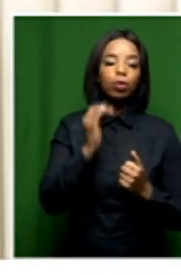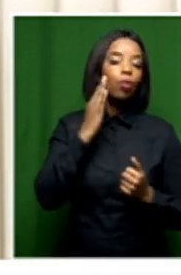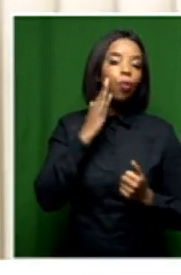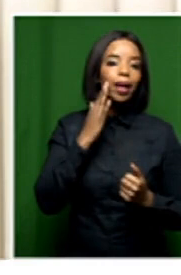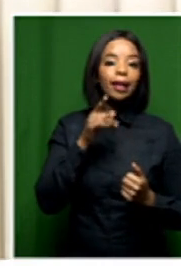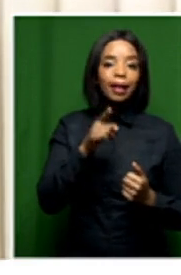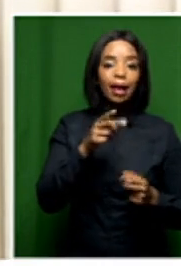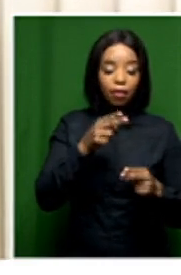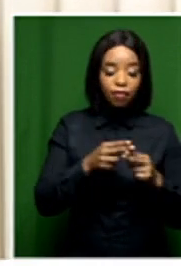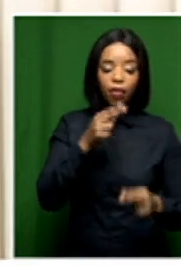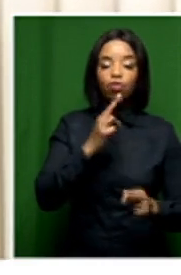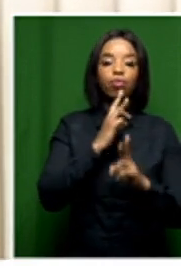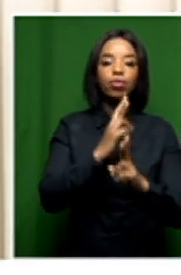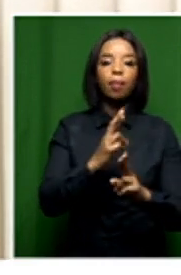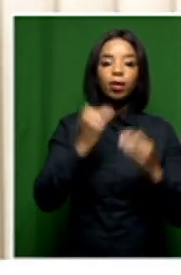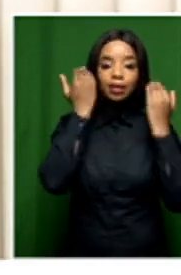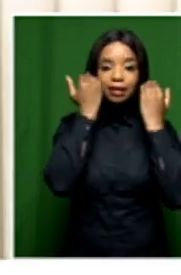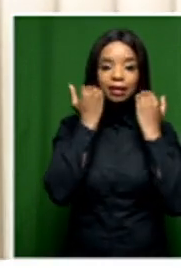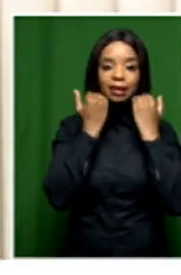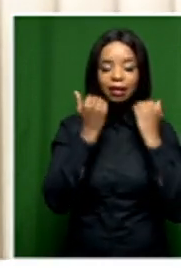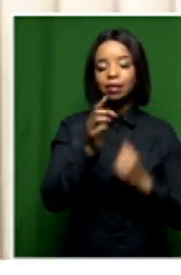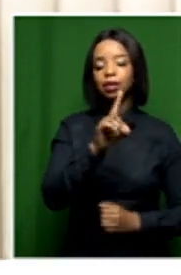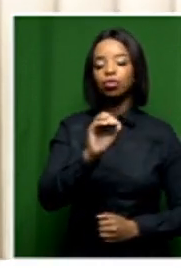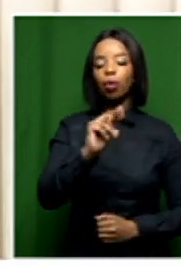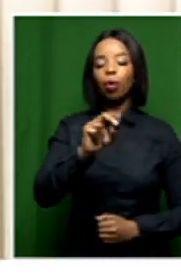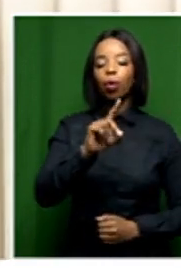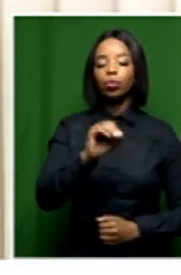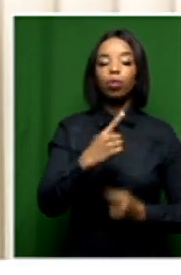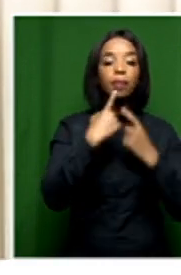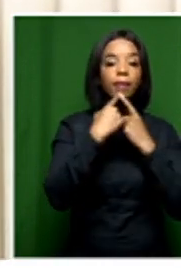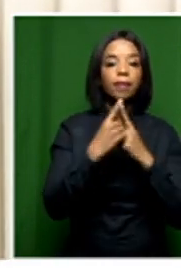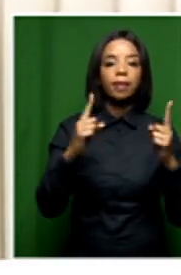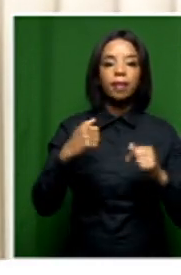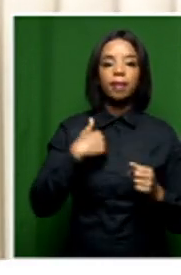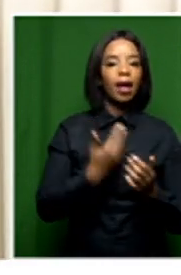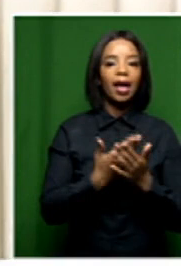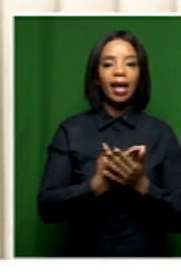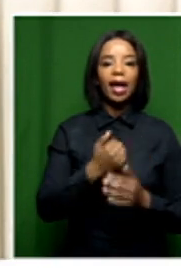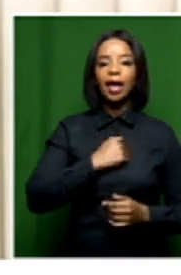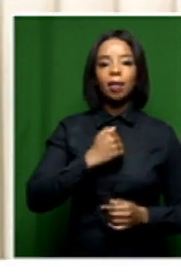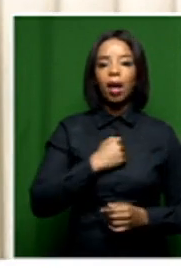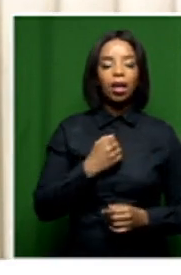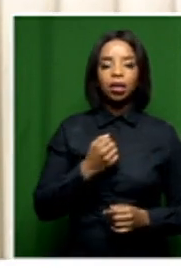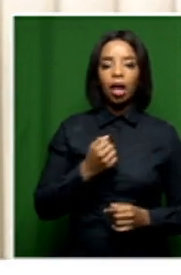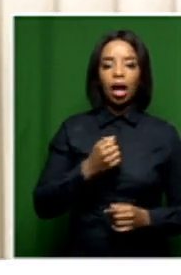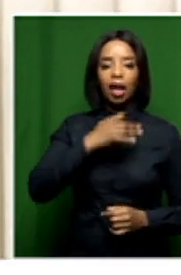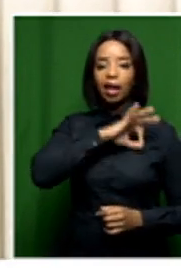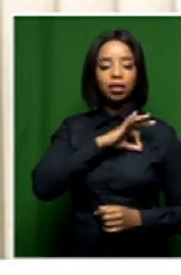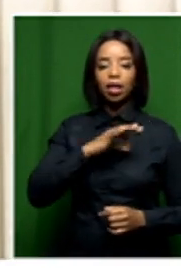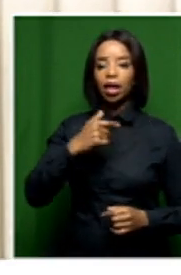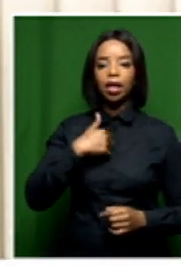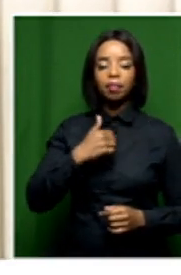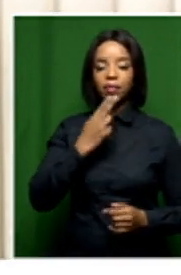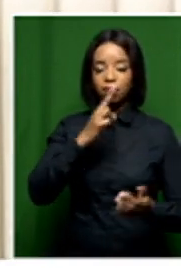by Judge Zondo. I can bet my last bonus Christmas salary that definitely you are going to find people who are